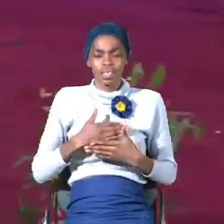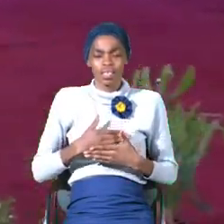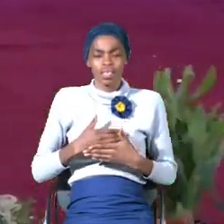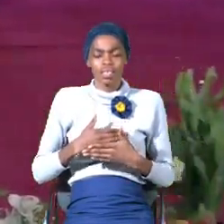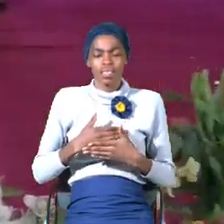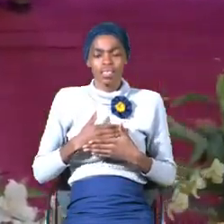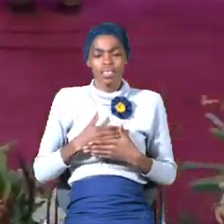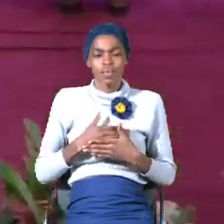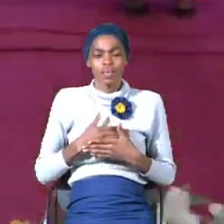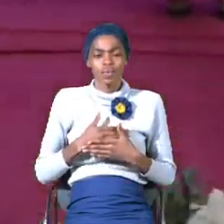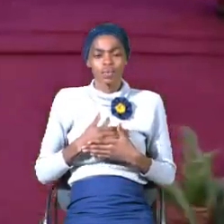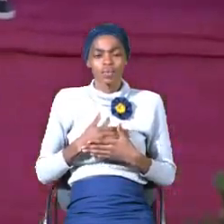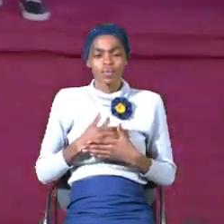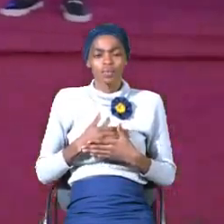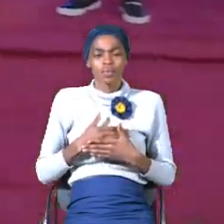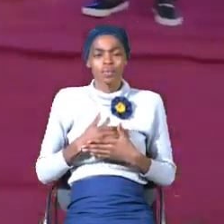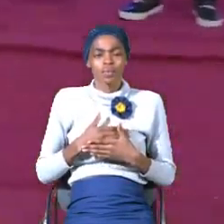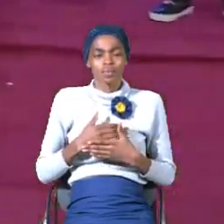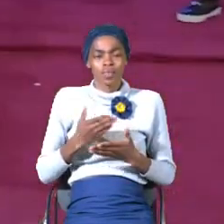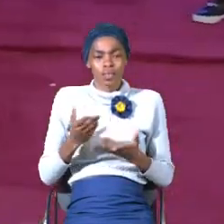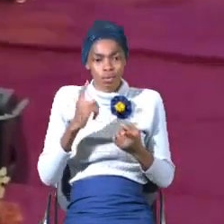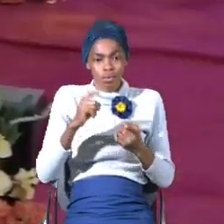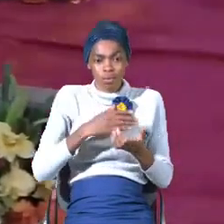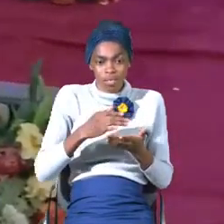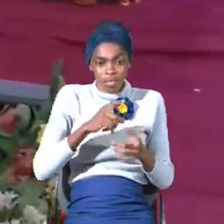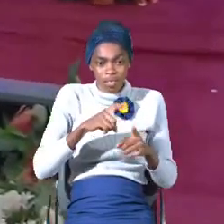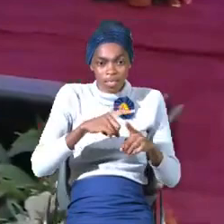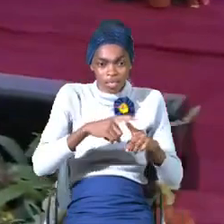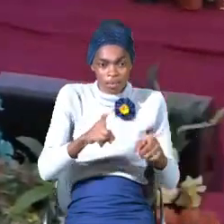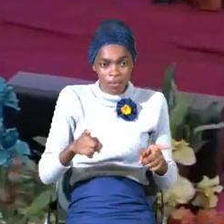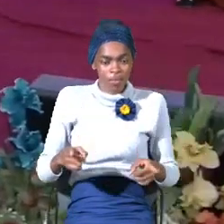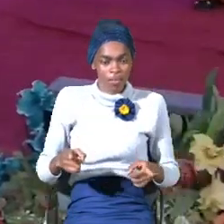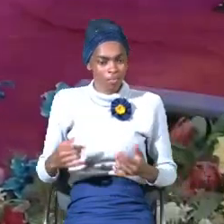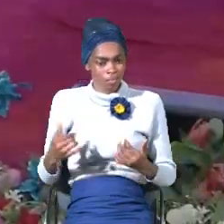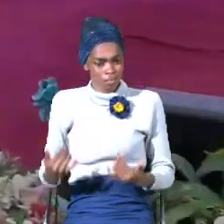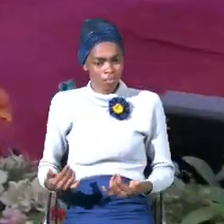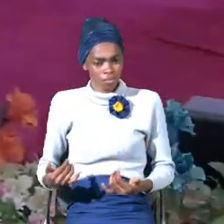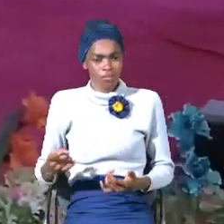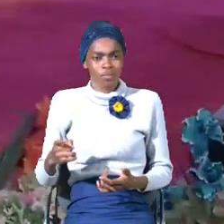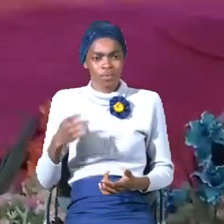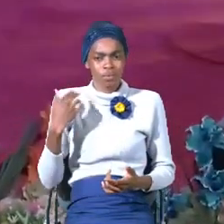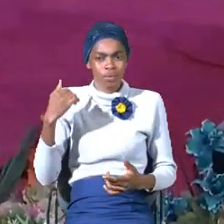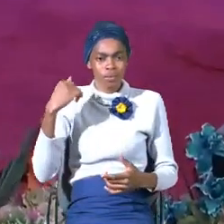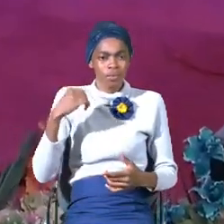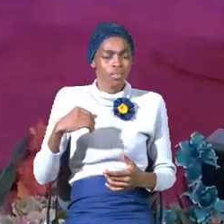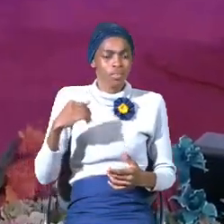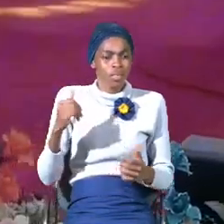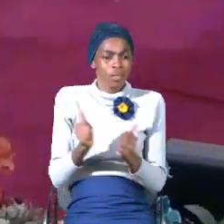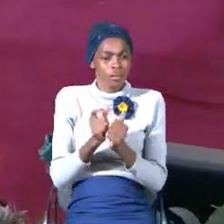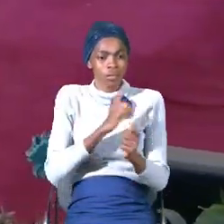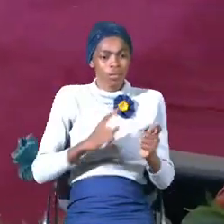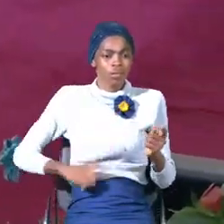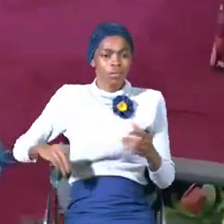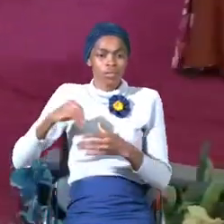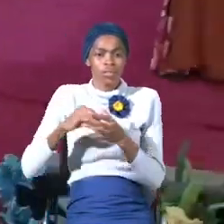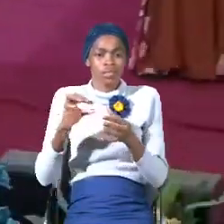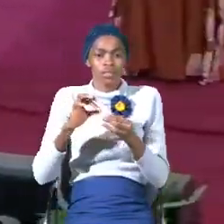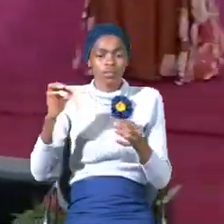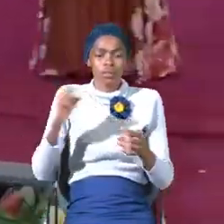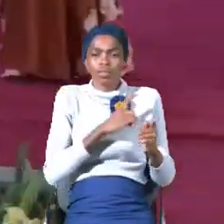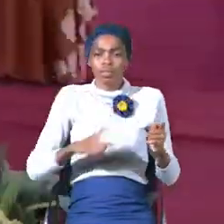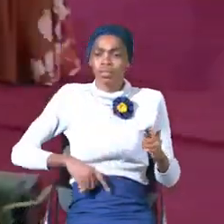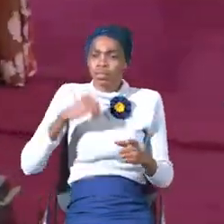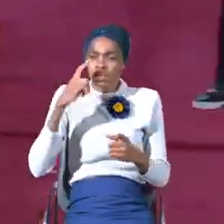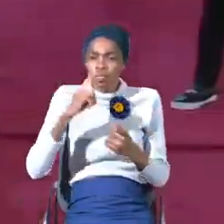Listen, because I wanted to sing it differently. Recently, I was journeying with the Lord in the Spirit. And the Lord said to me, when